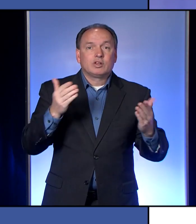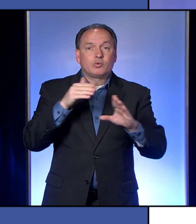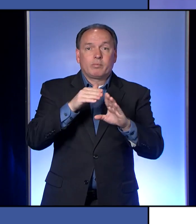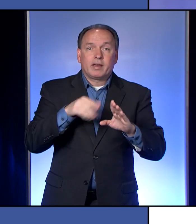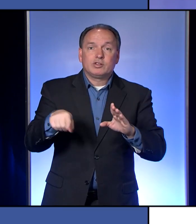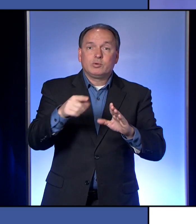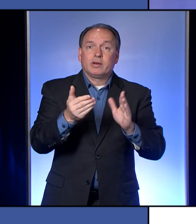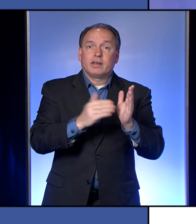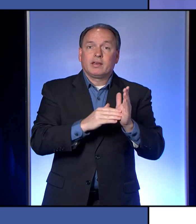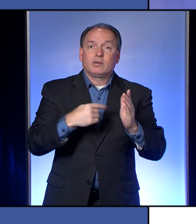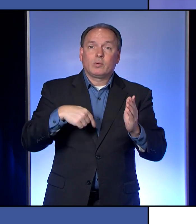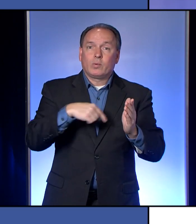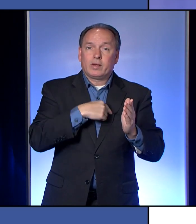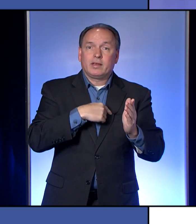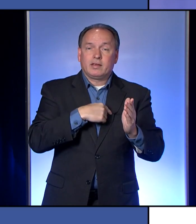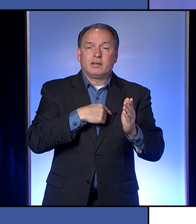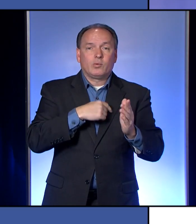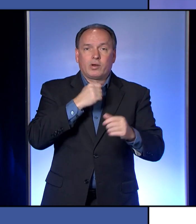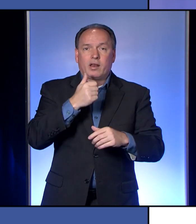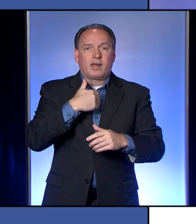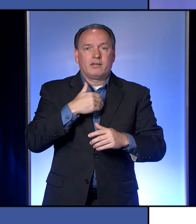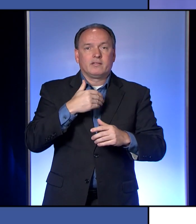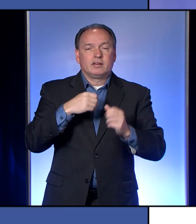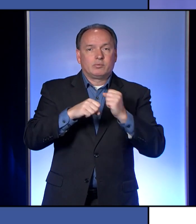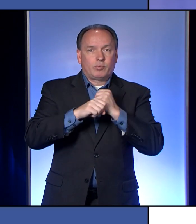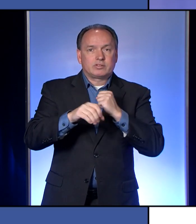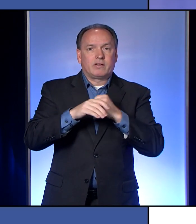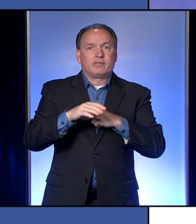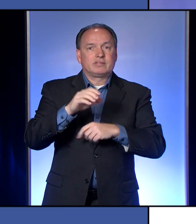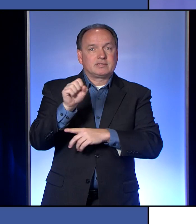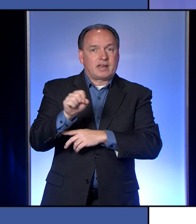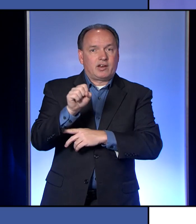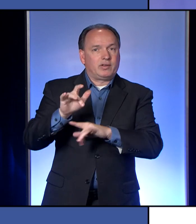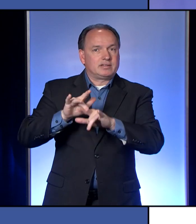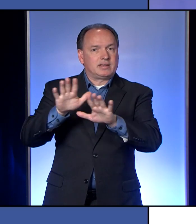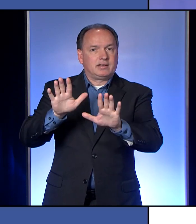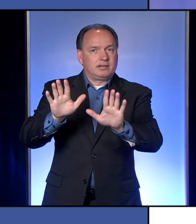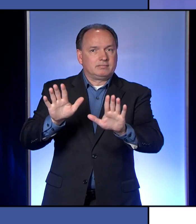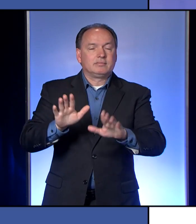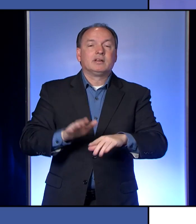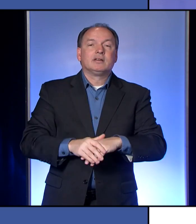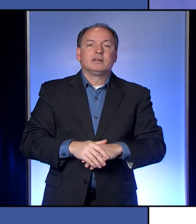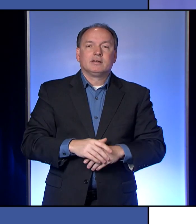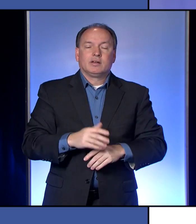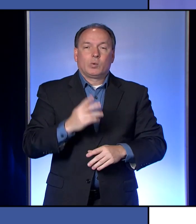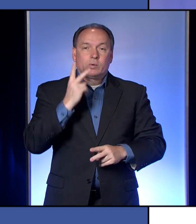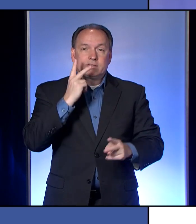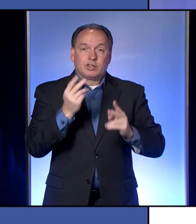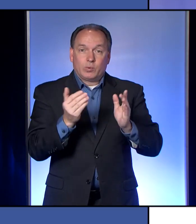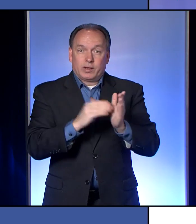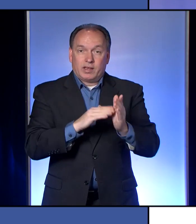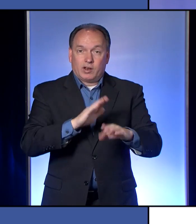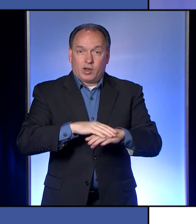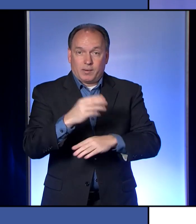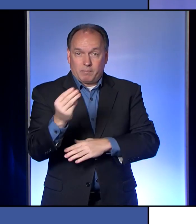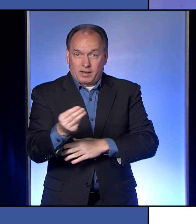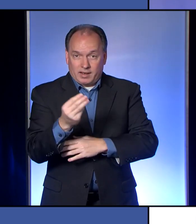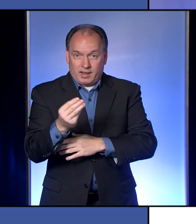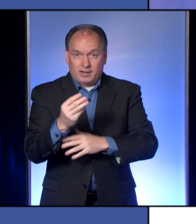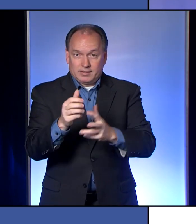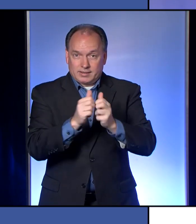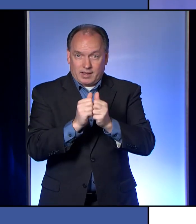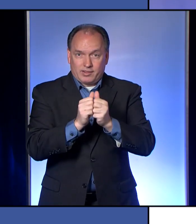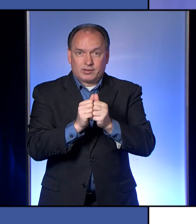reminder that we are not going to be having a press briefing either Saturday or Sunday. And we will be back here on Monday